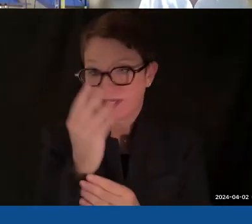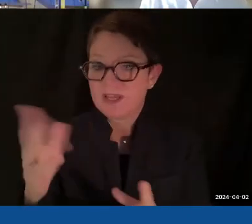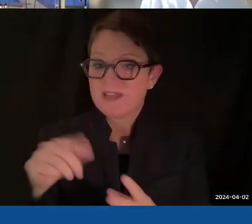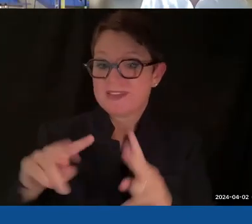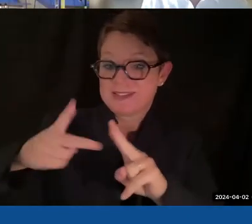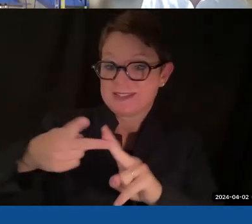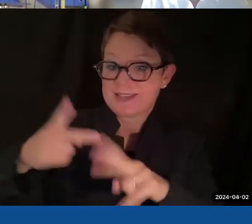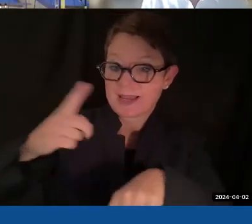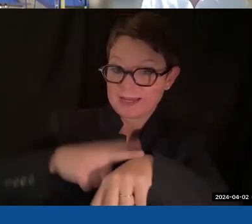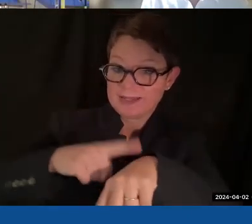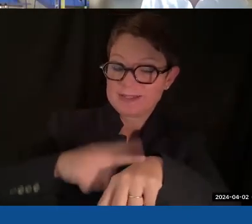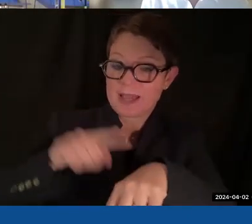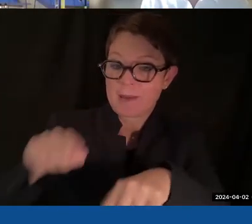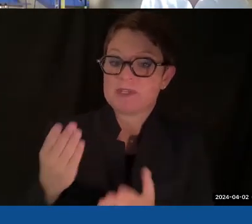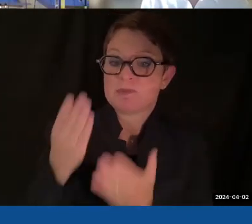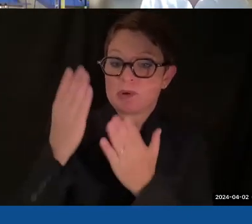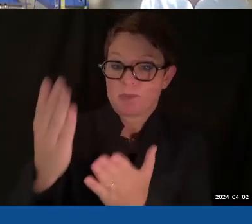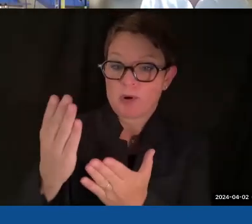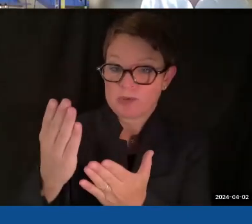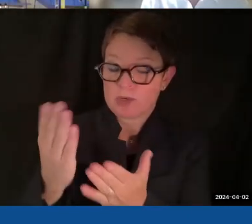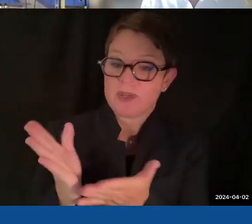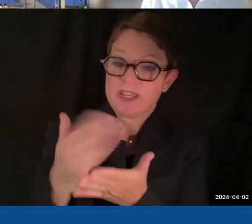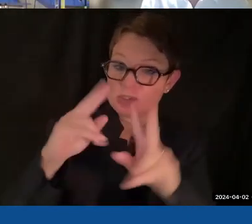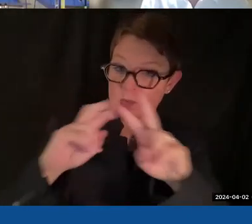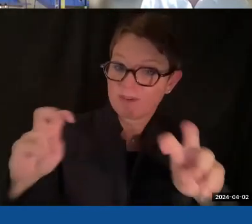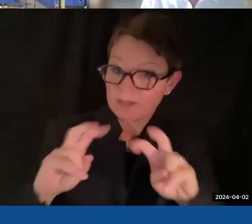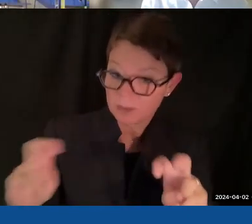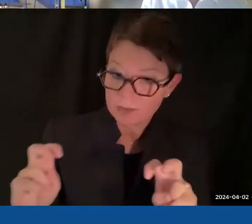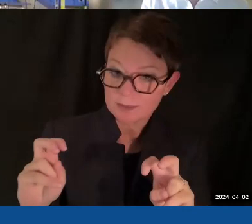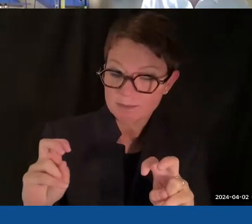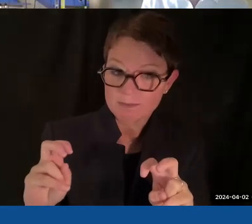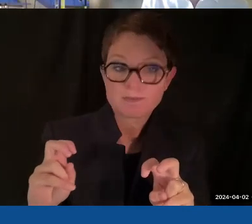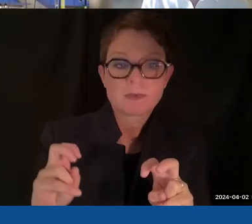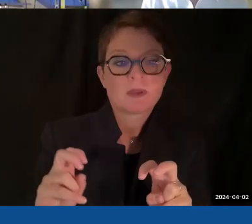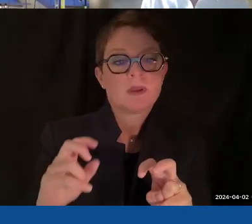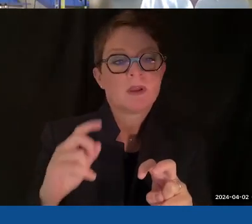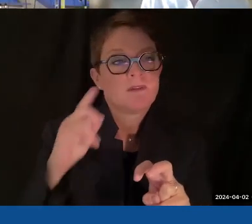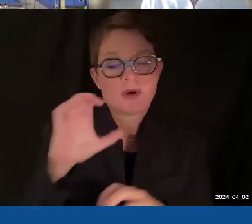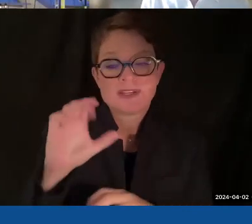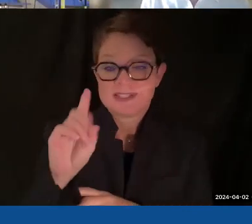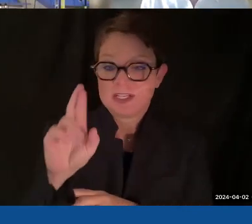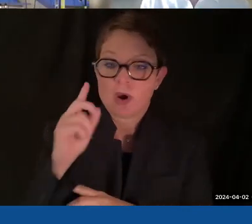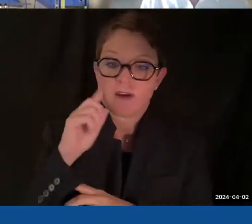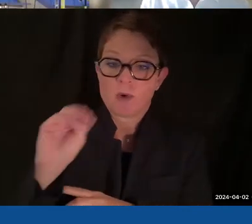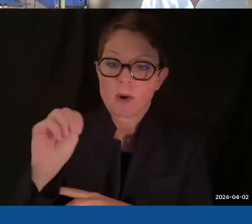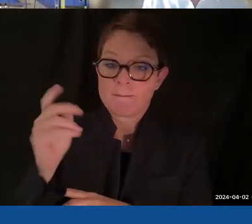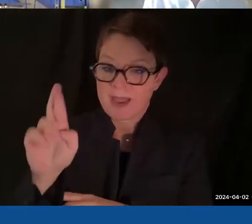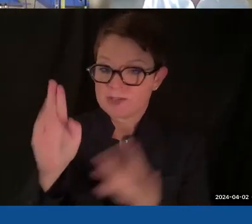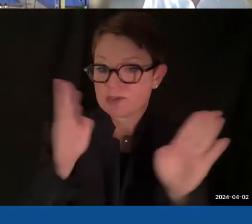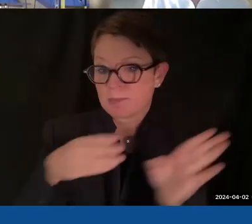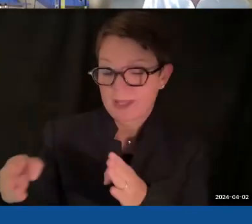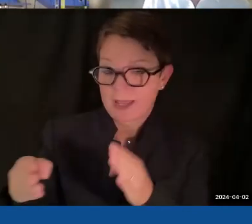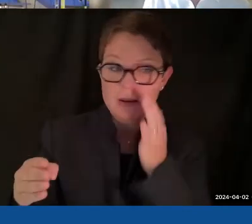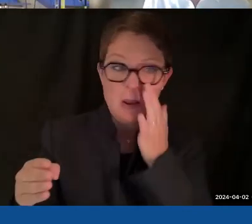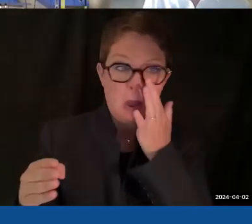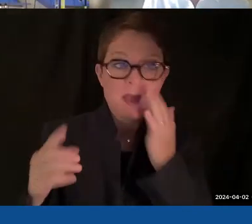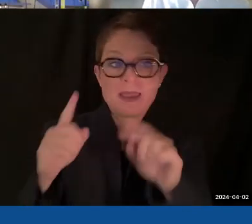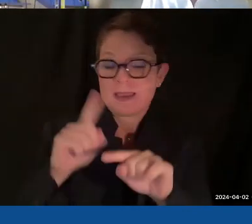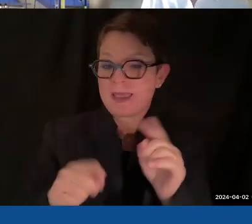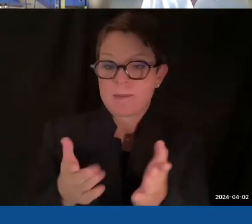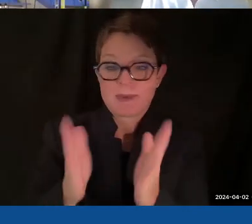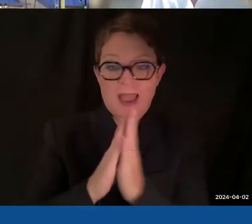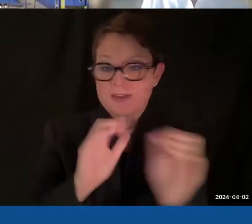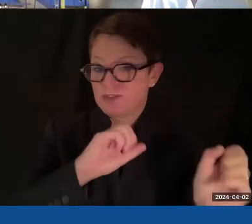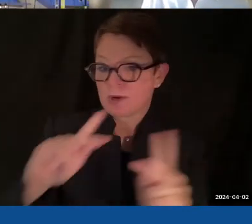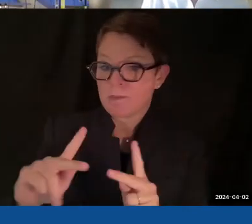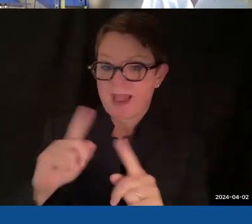the second time this proposal is being reviewed at CDR for master plans. It cannot be asked to